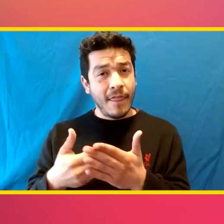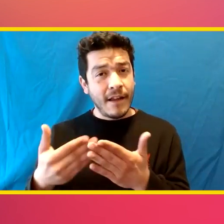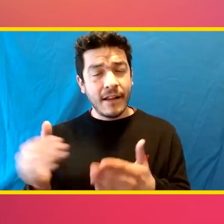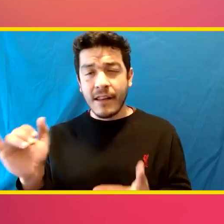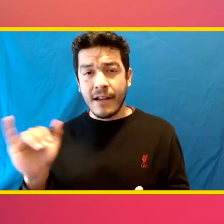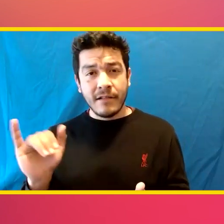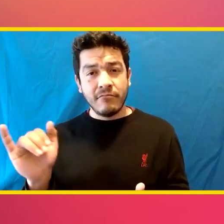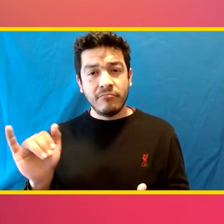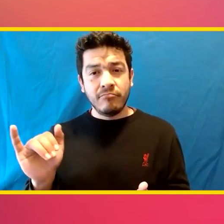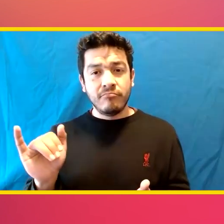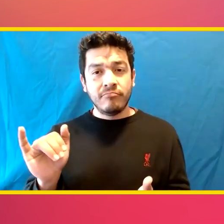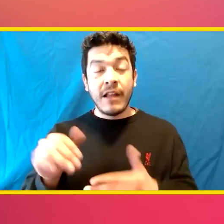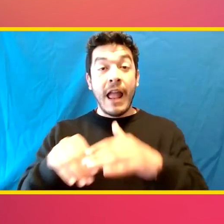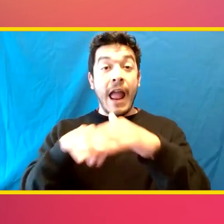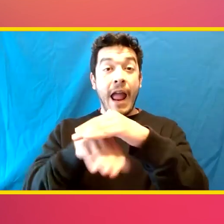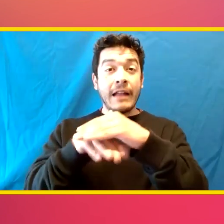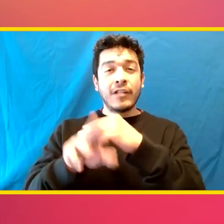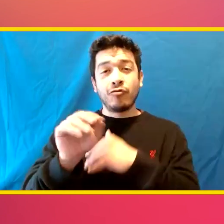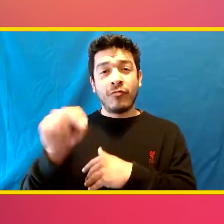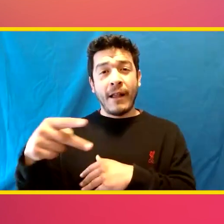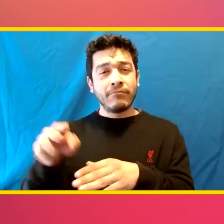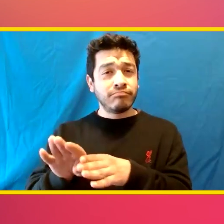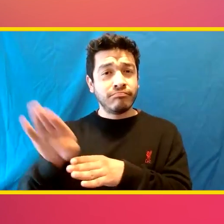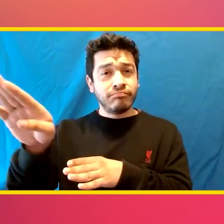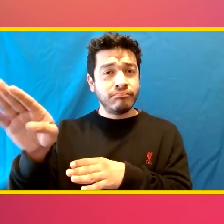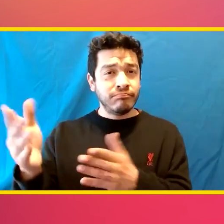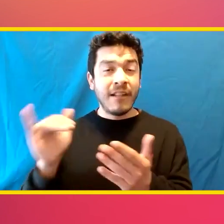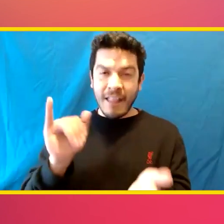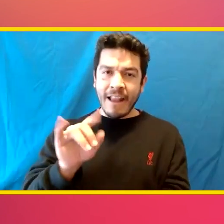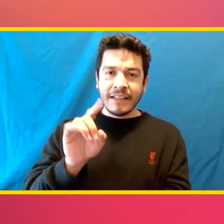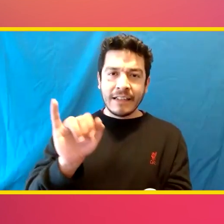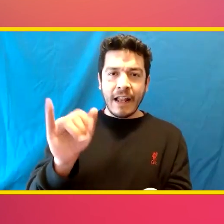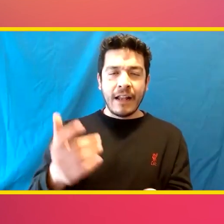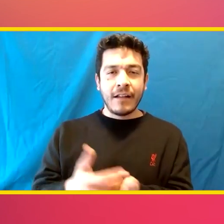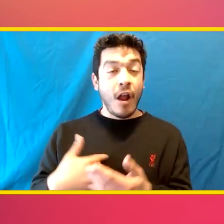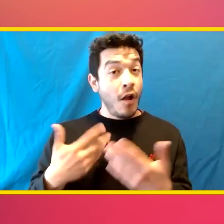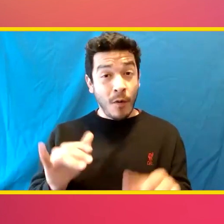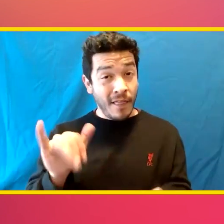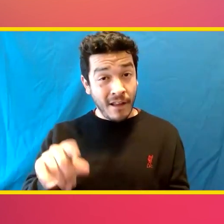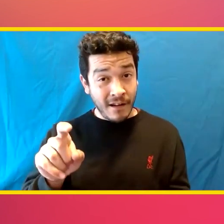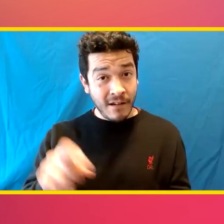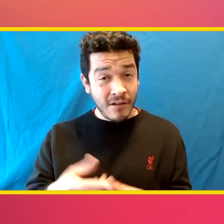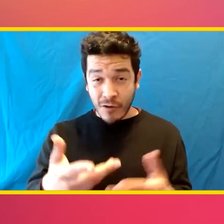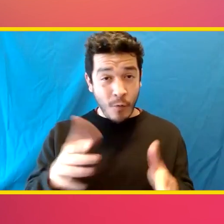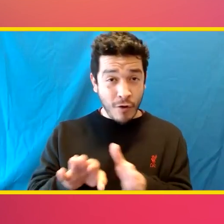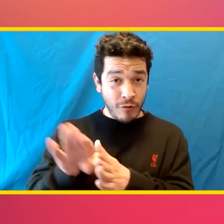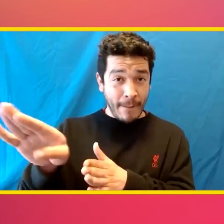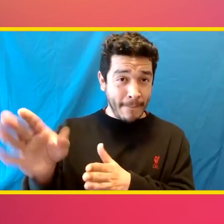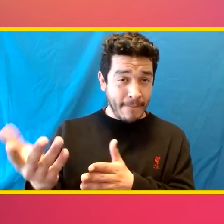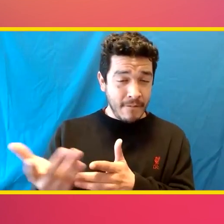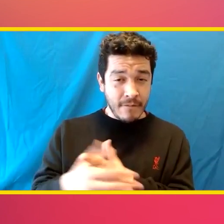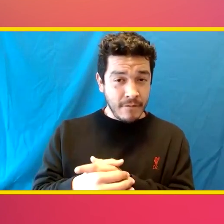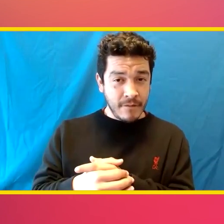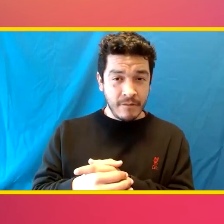like access ramps. mm, That's DEI. Oh, we don't want that? Do we not want that?